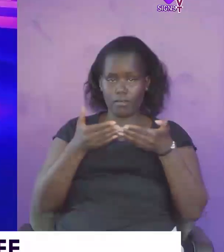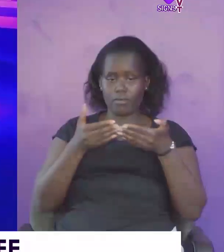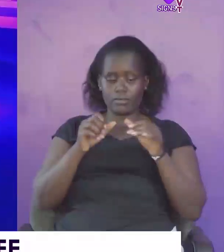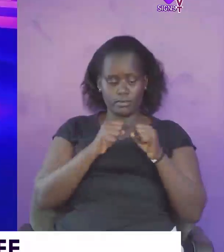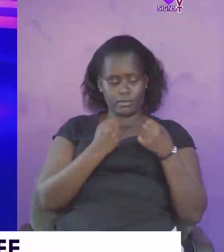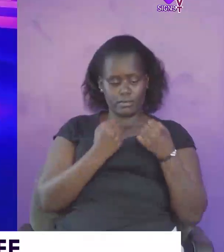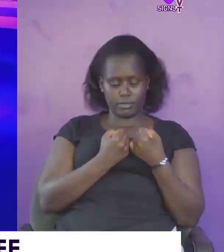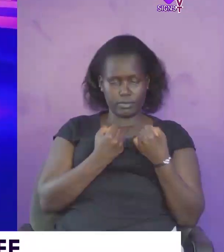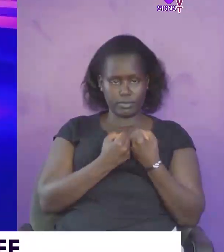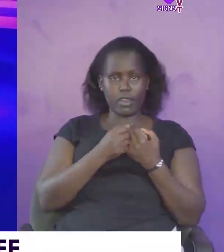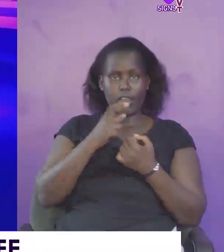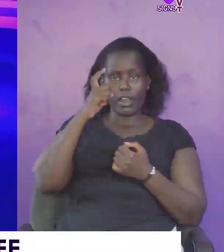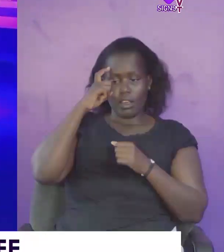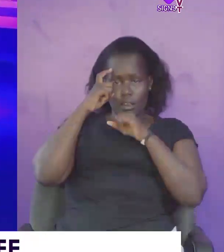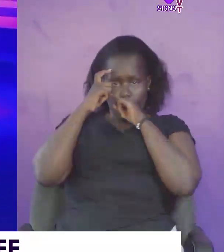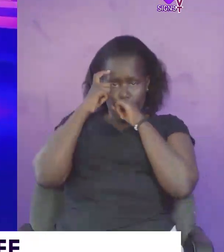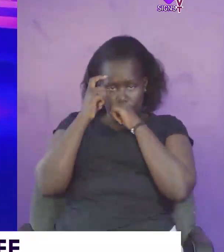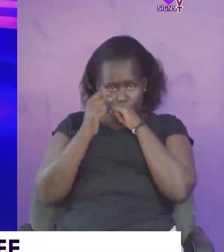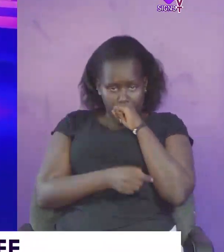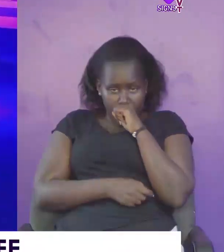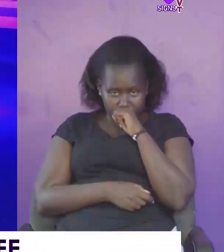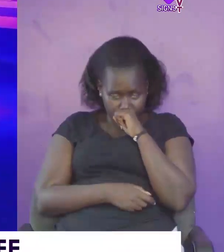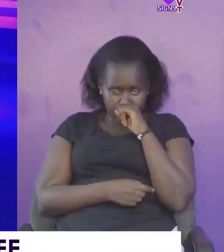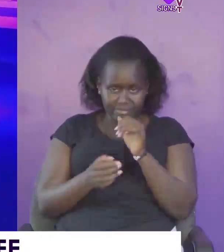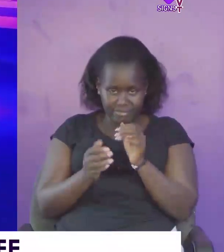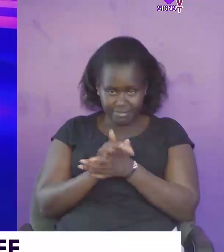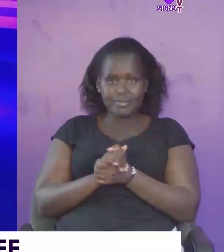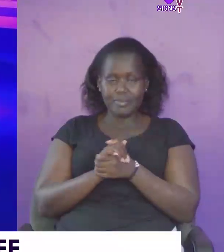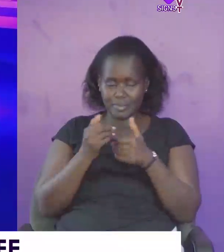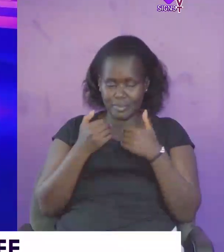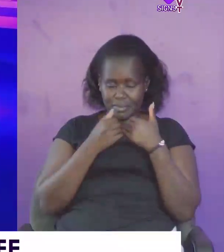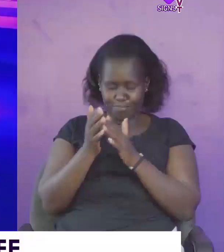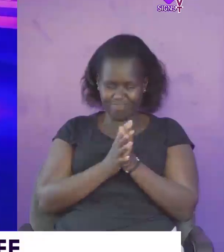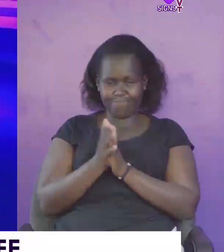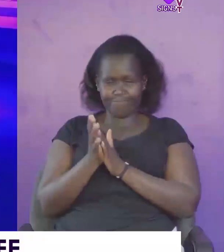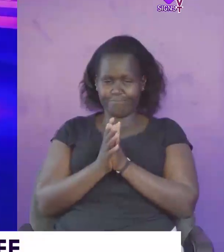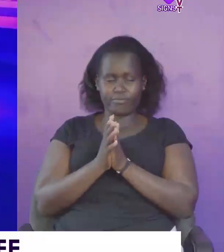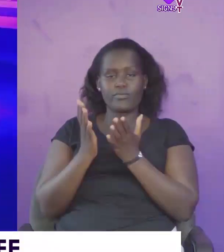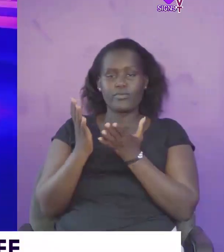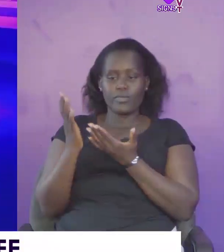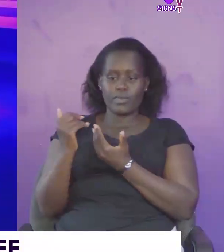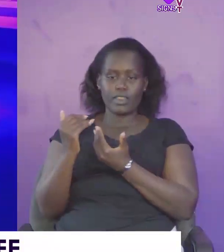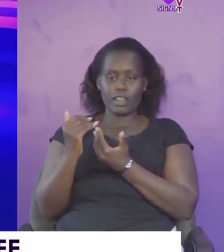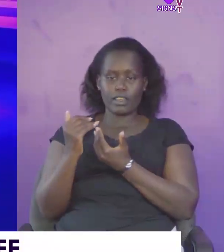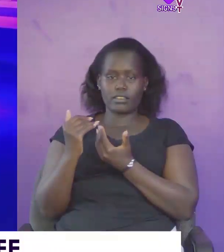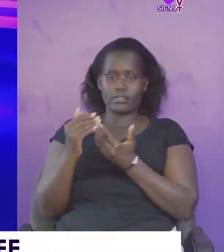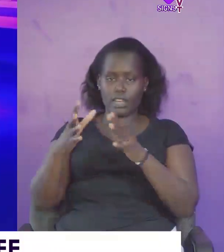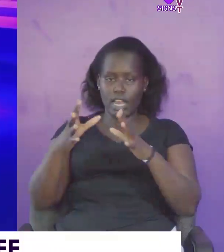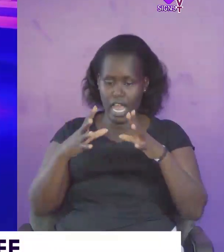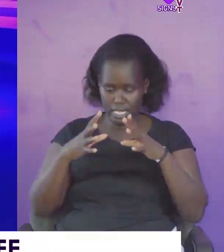societies, I think it has been, they have an interesting way of exempting the woman from